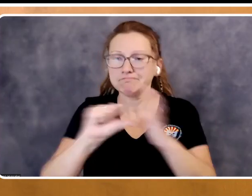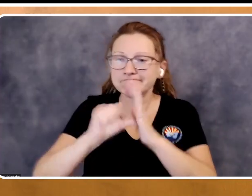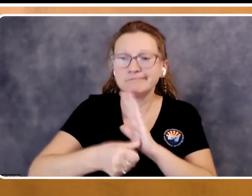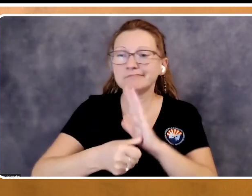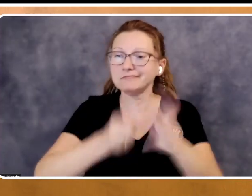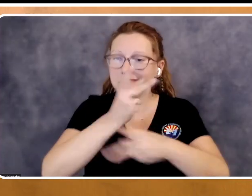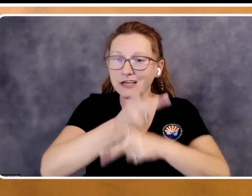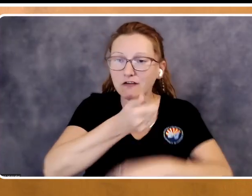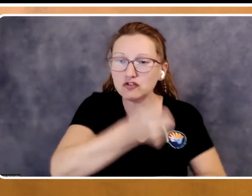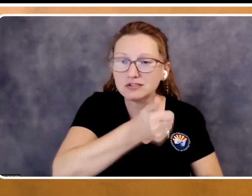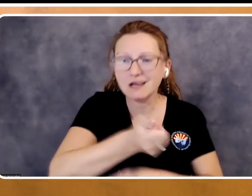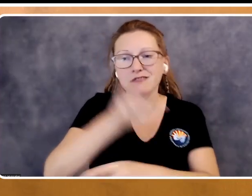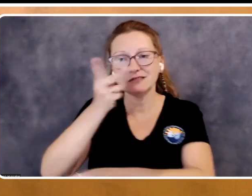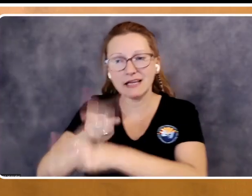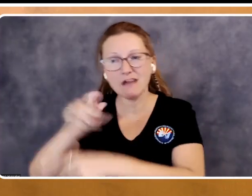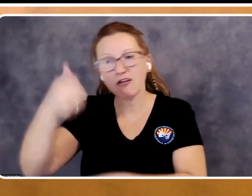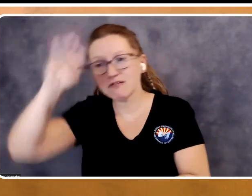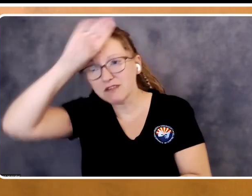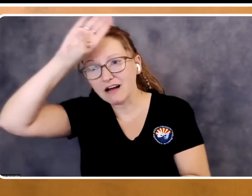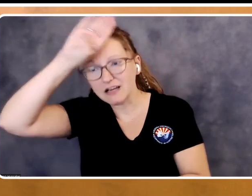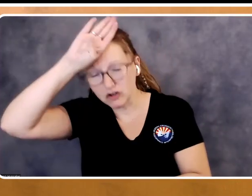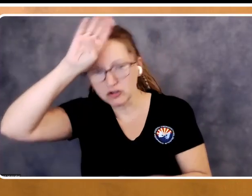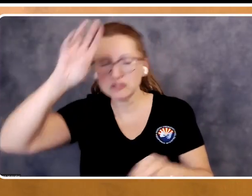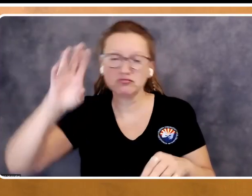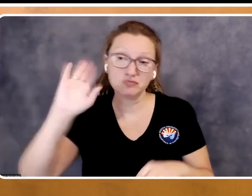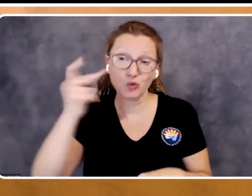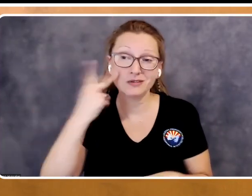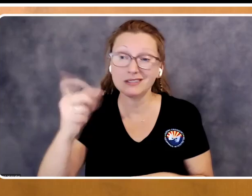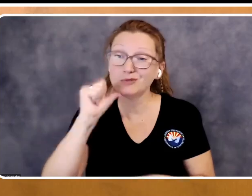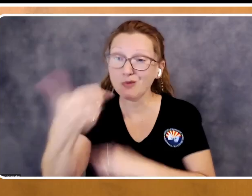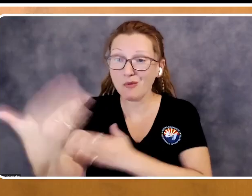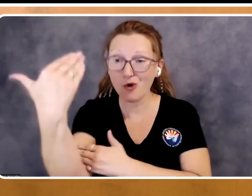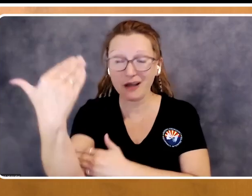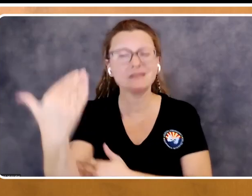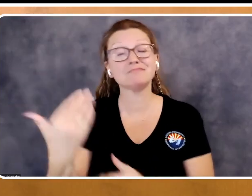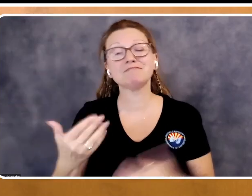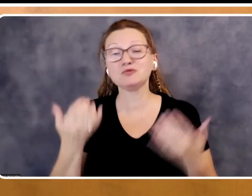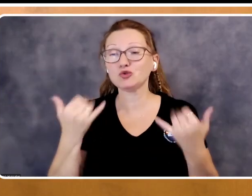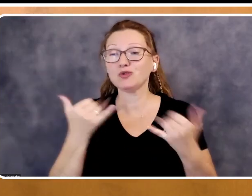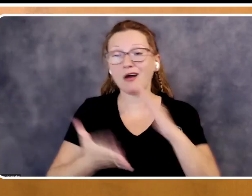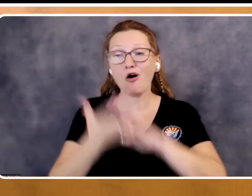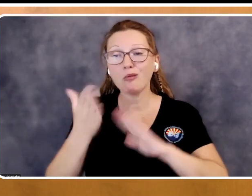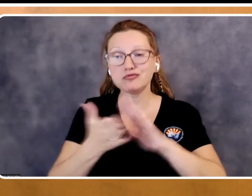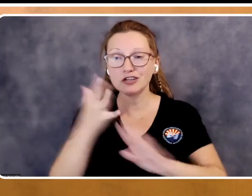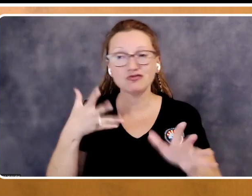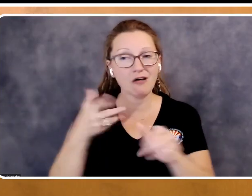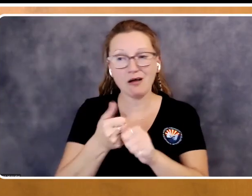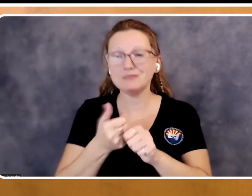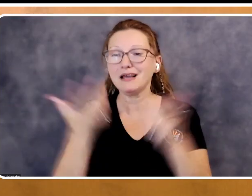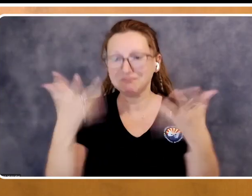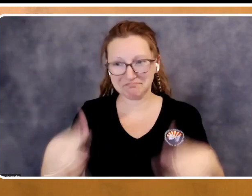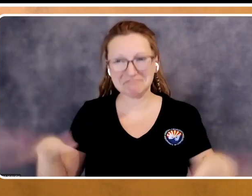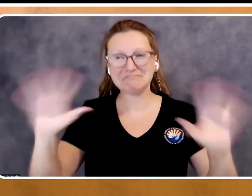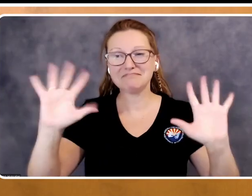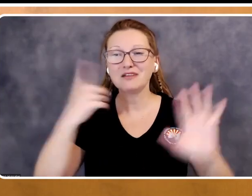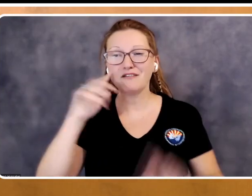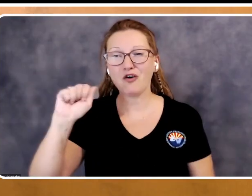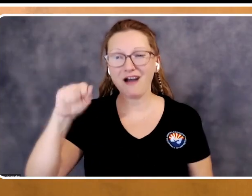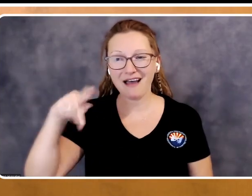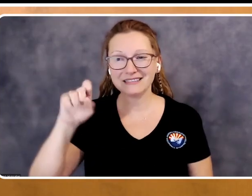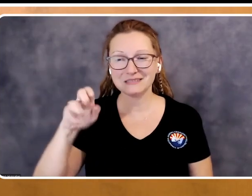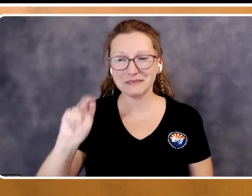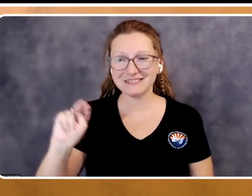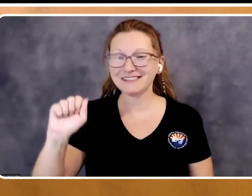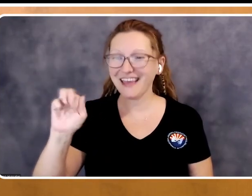take care of your fellow firefighters, and we'll see them in the morning. But that's the end of the operational evening briefing for